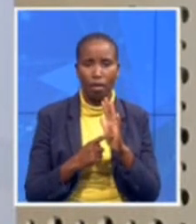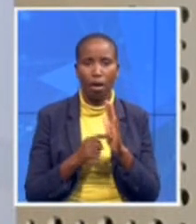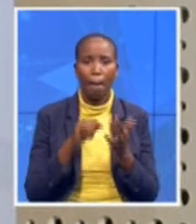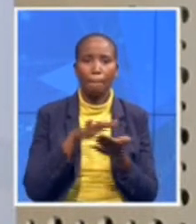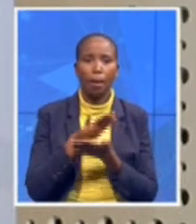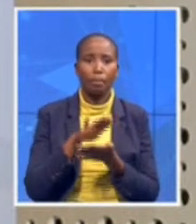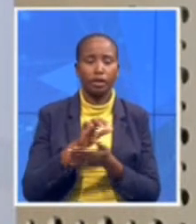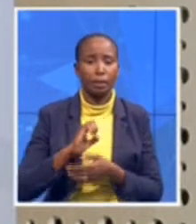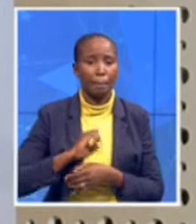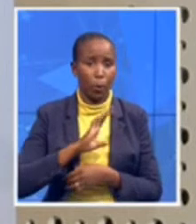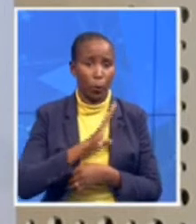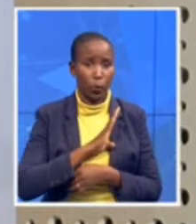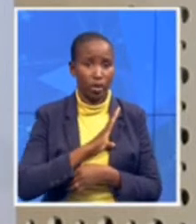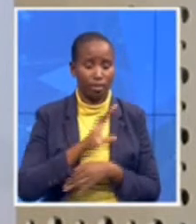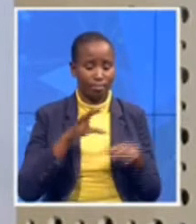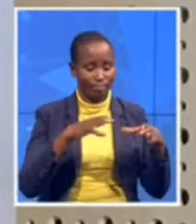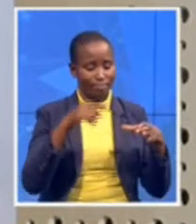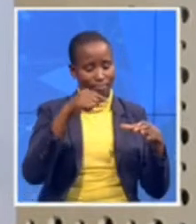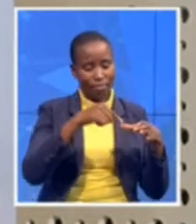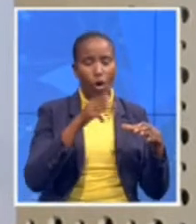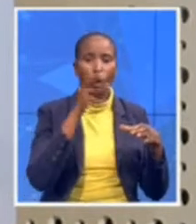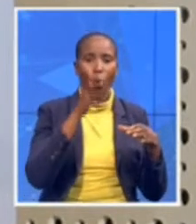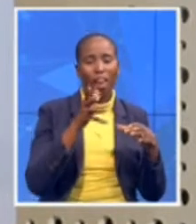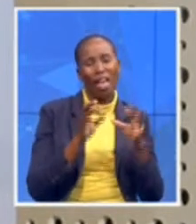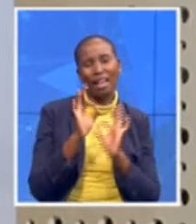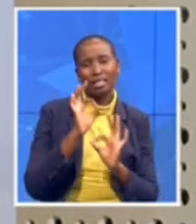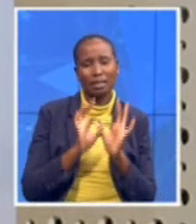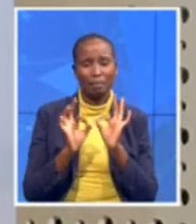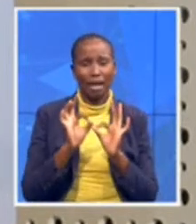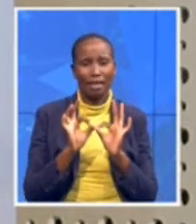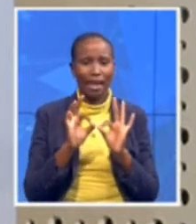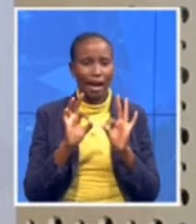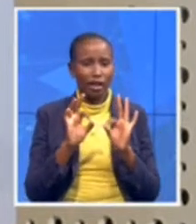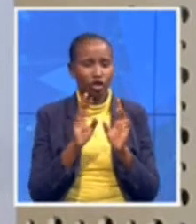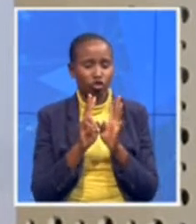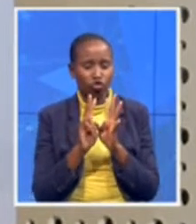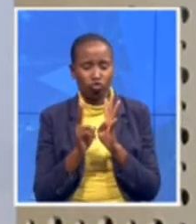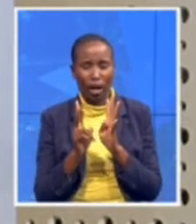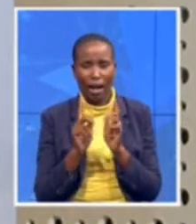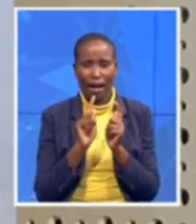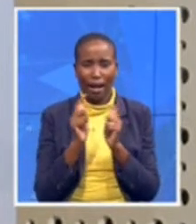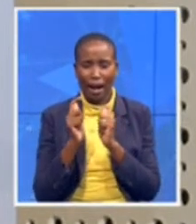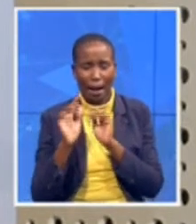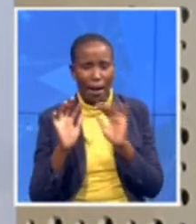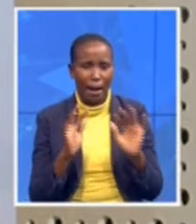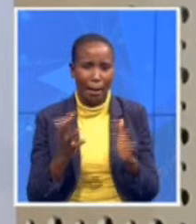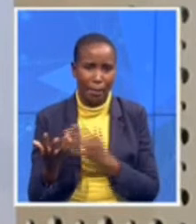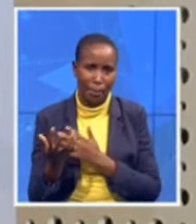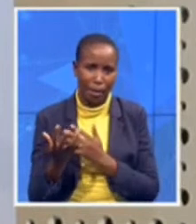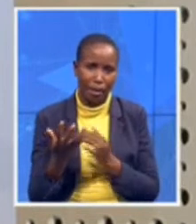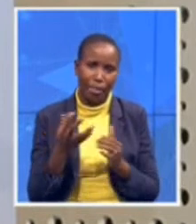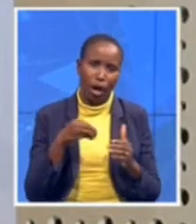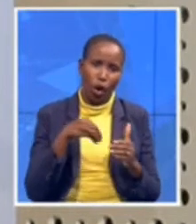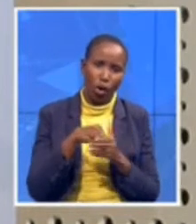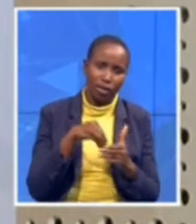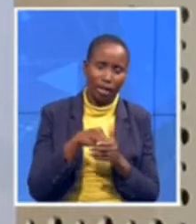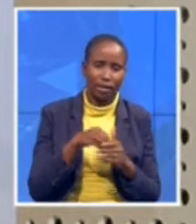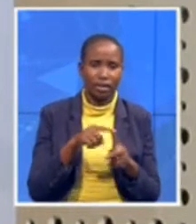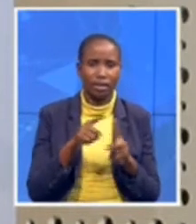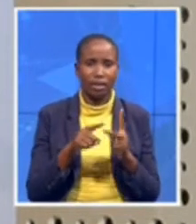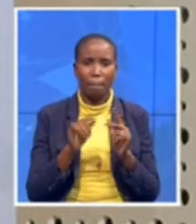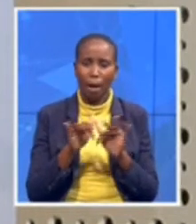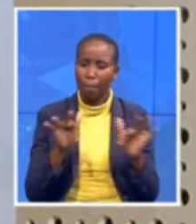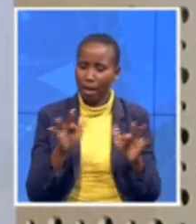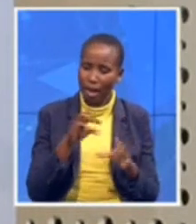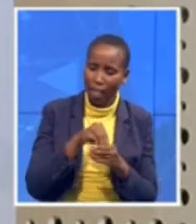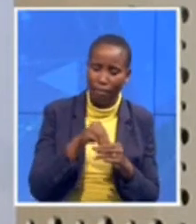the changes and how they affect the distributor of content as well as the public. We have arranged this media briefing